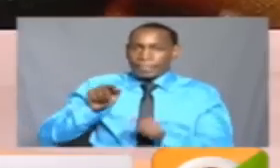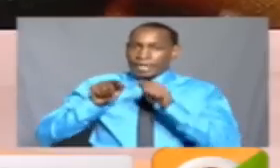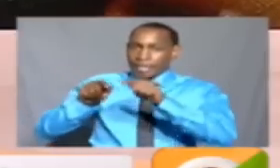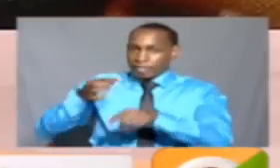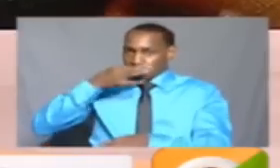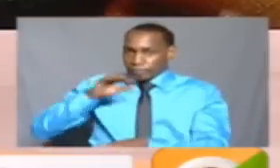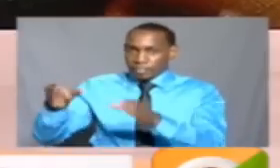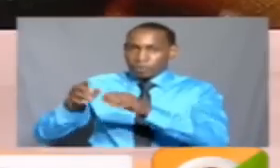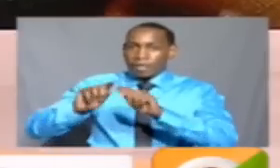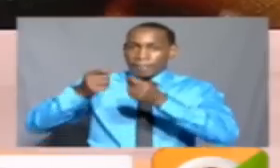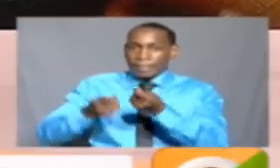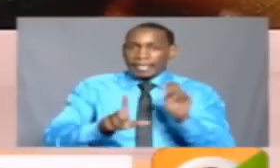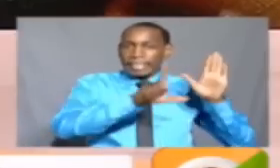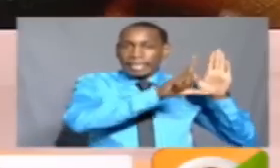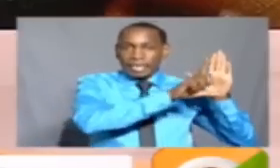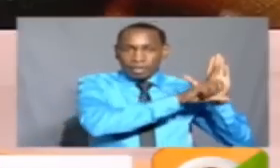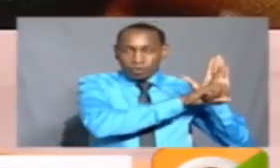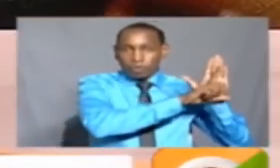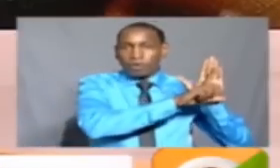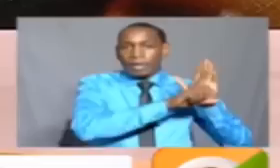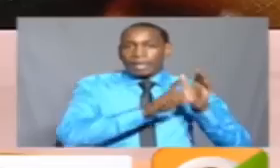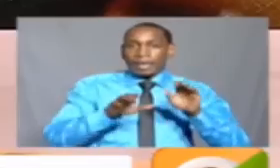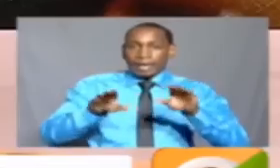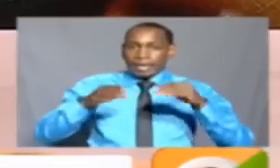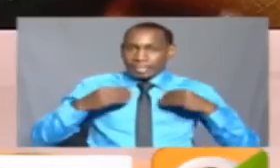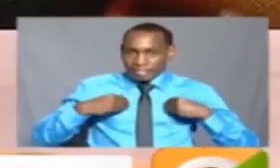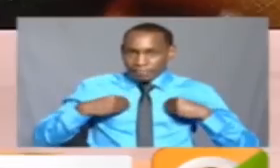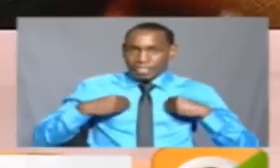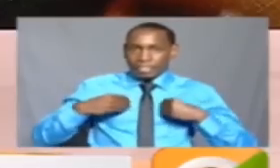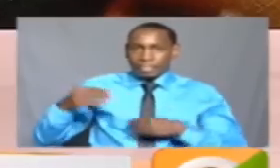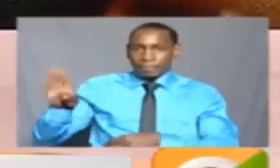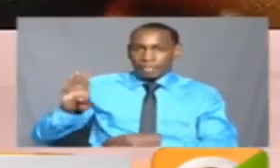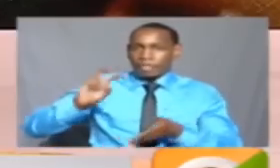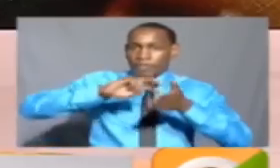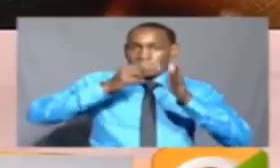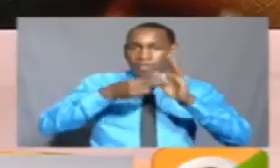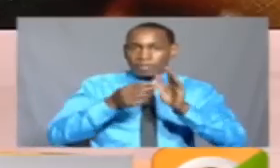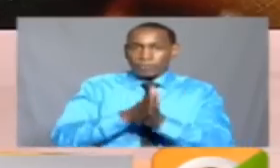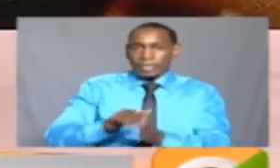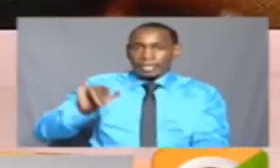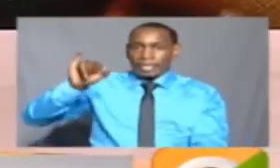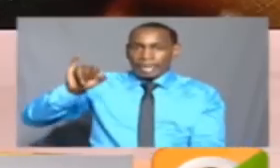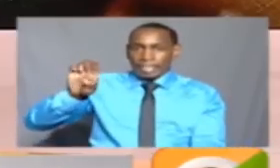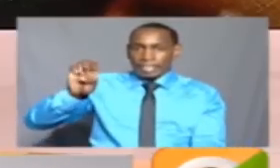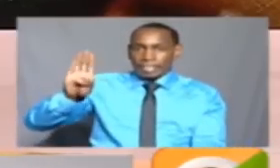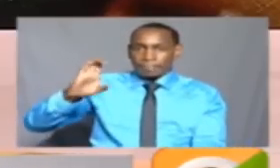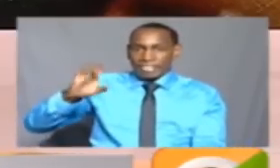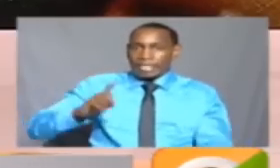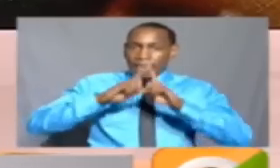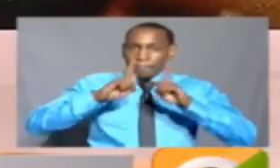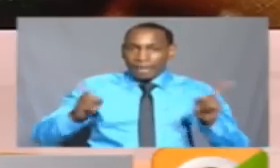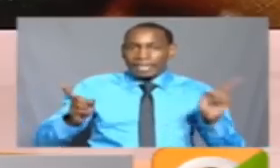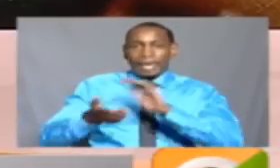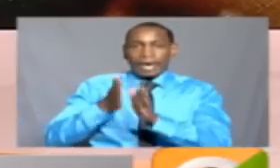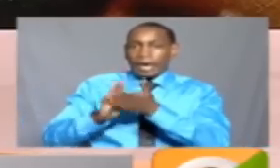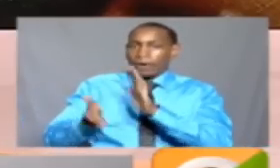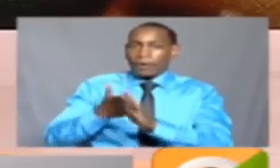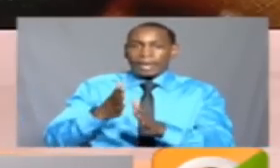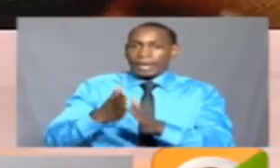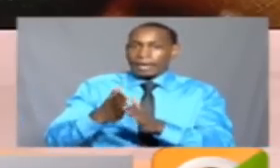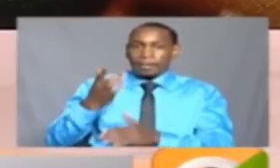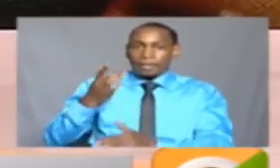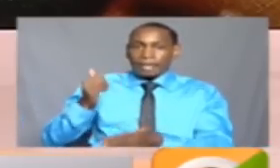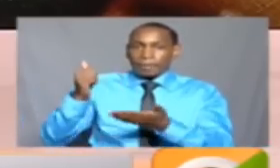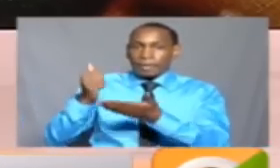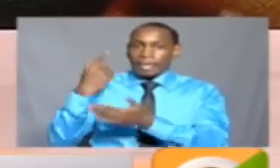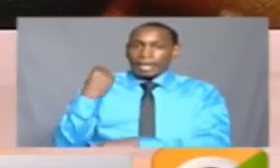the company of flouting the law by entering into a multi-billion shilling contract with IEBC, yet it did not have a physical address